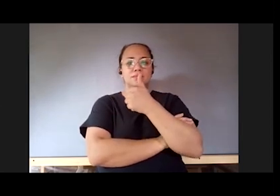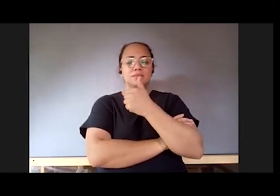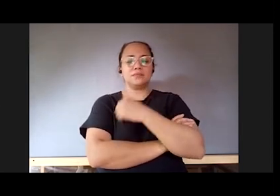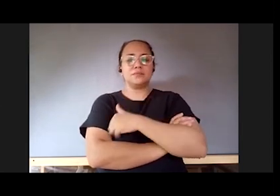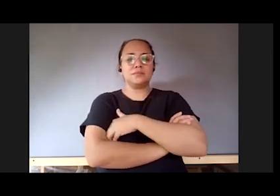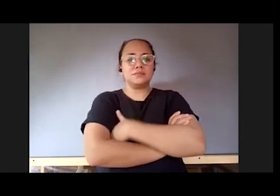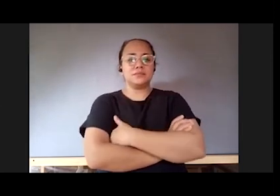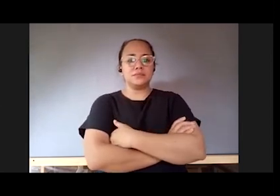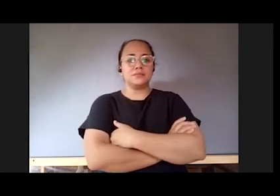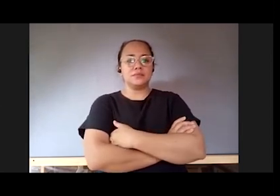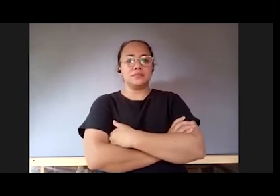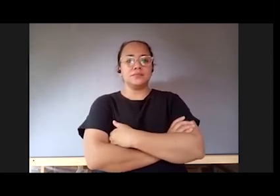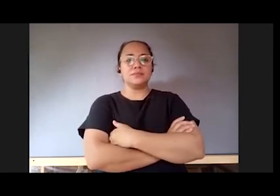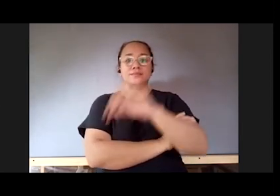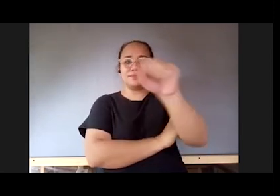Yes, good.